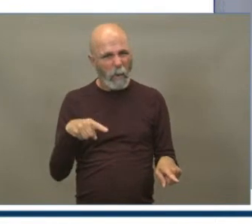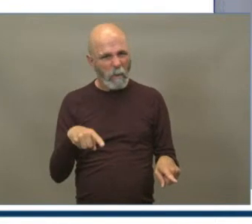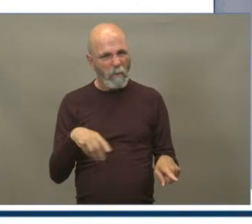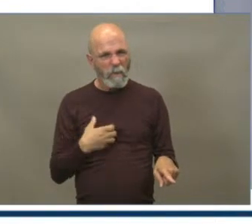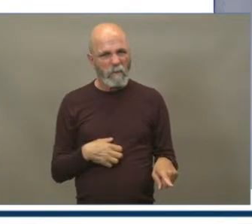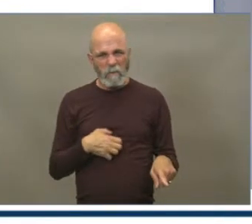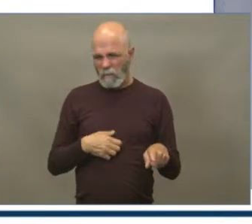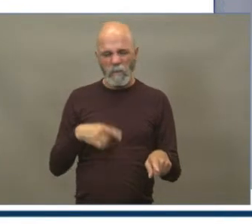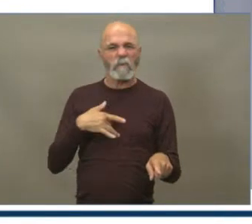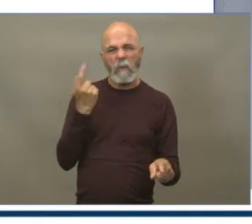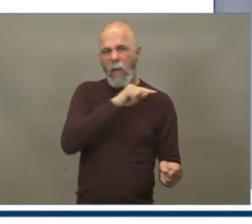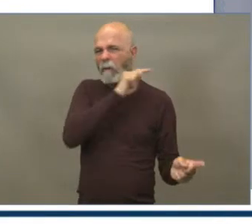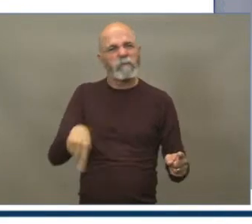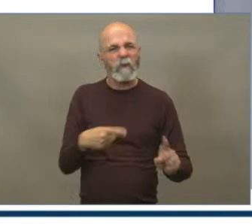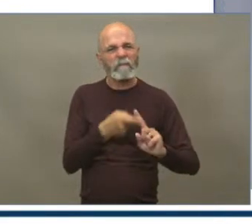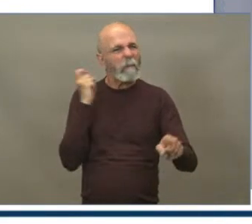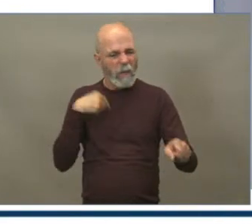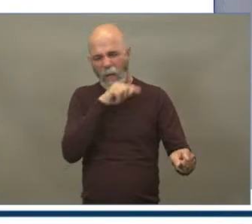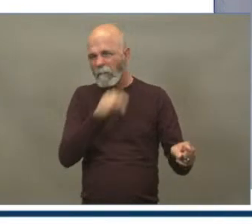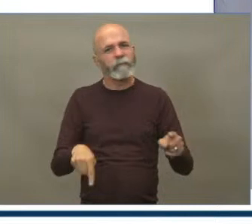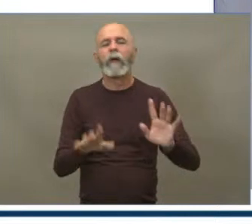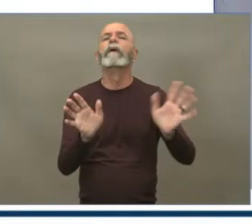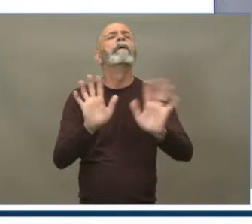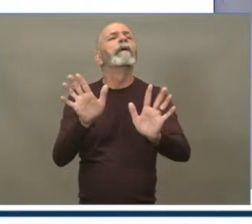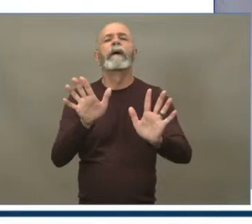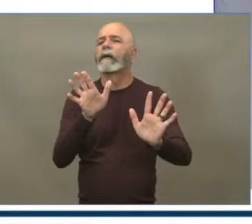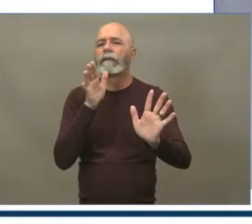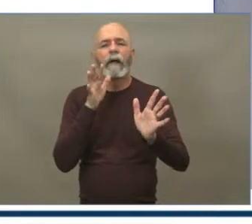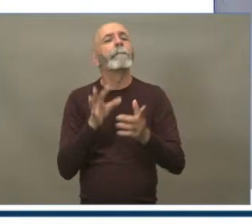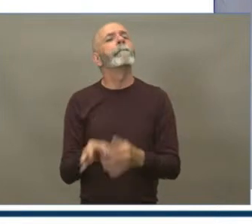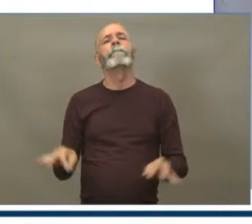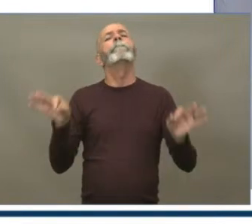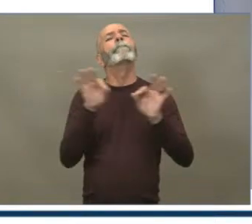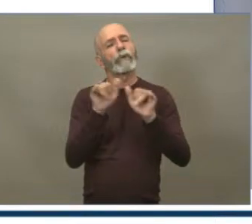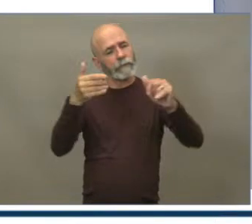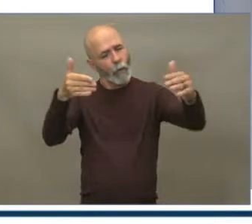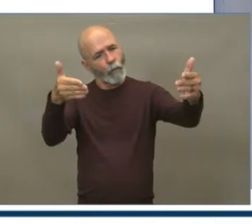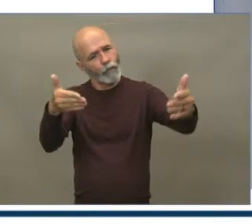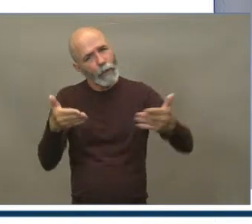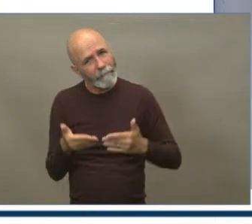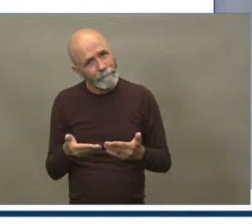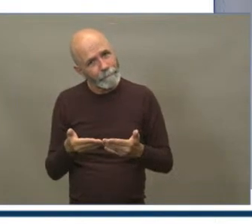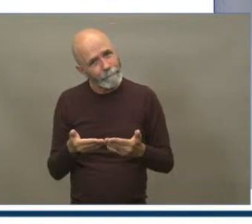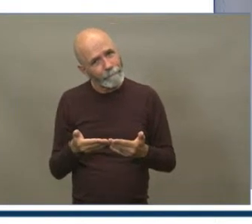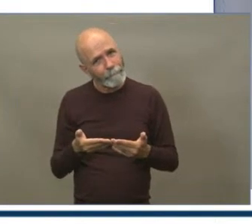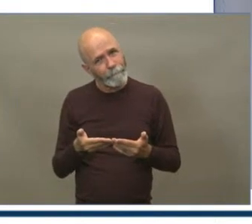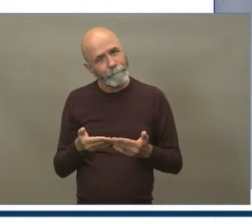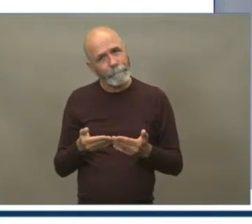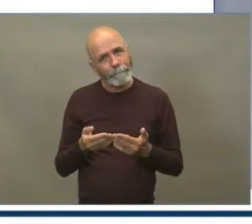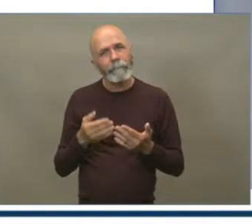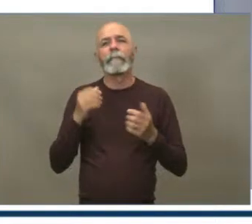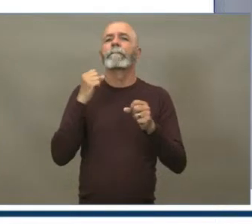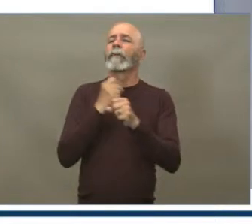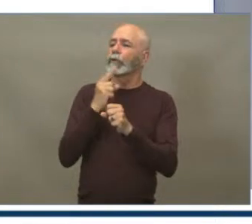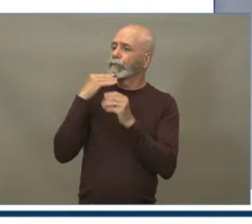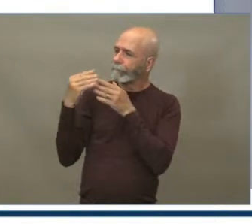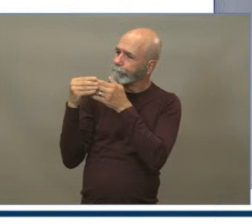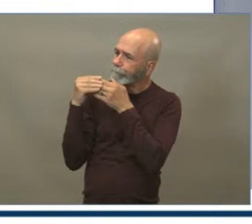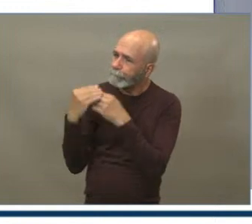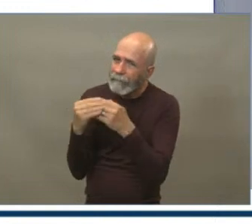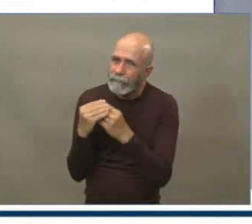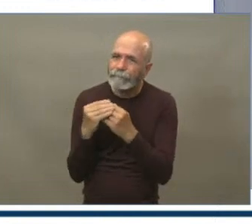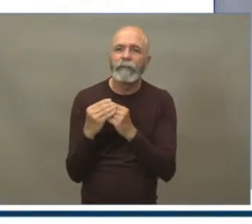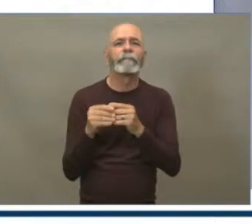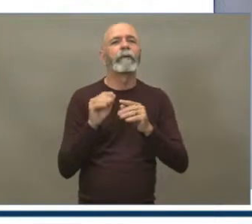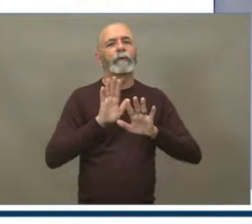want people to continue to see us as welcoming people. We will ensure a level of flexibility on specific cases, but if I'm asking